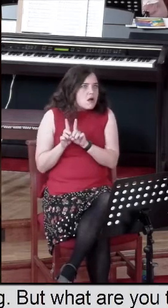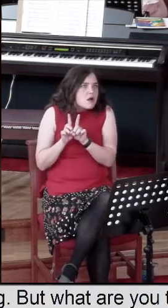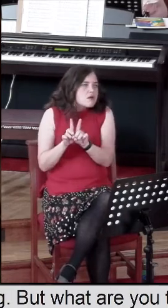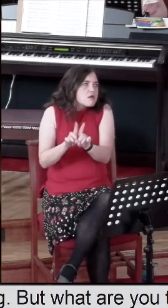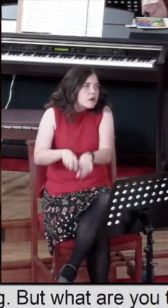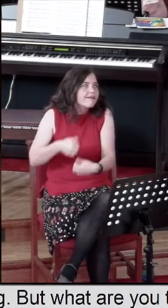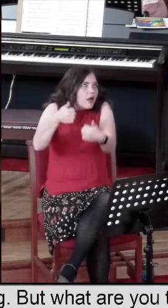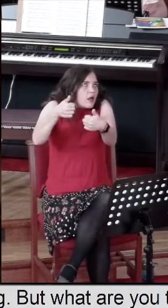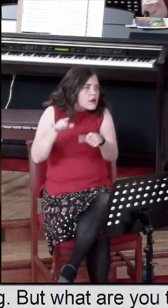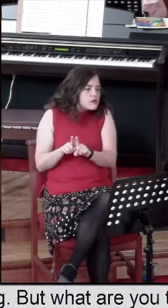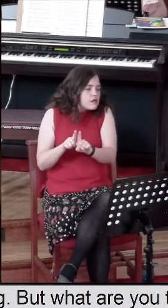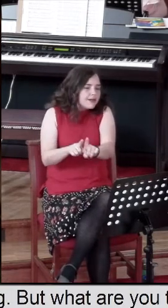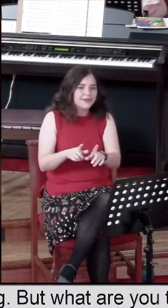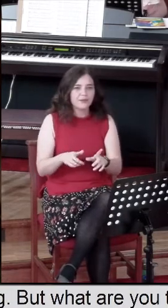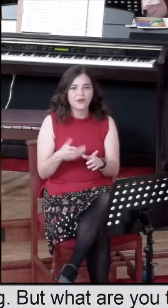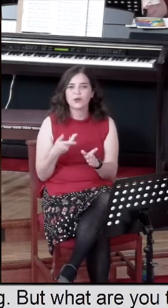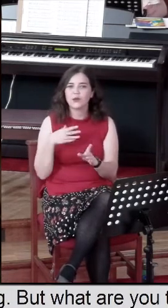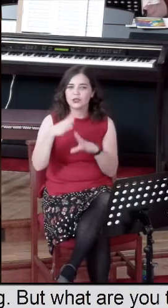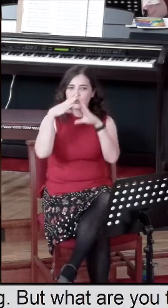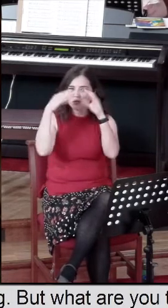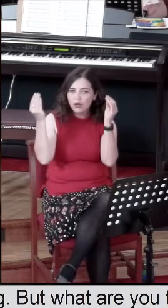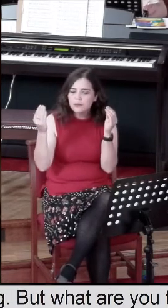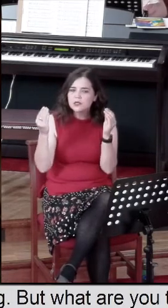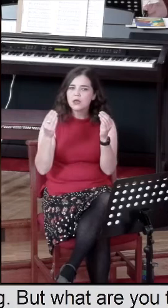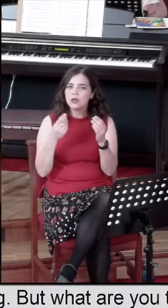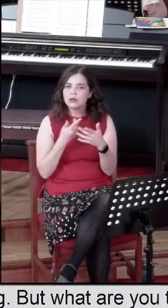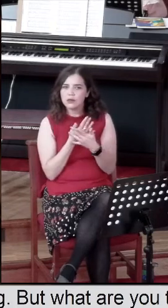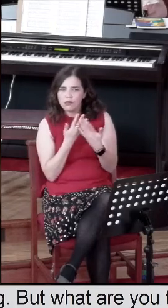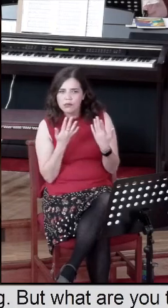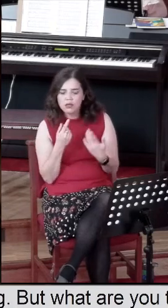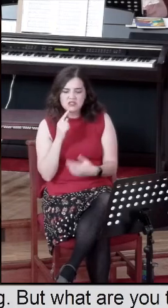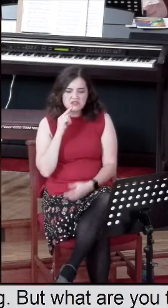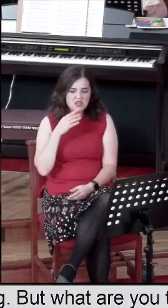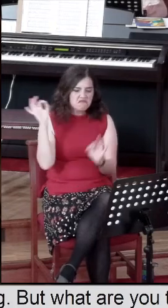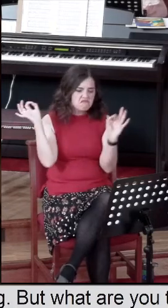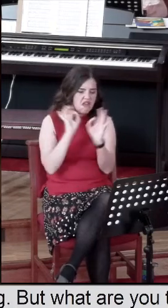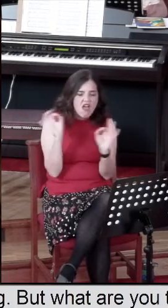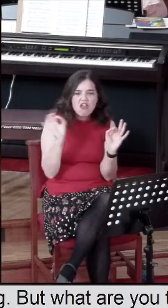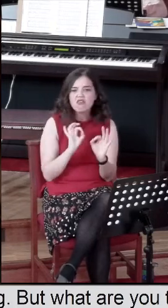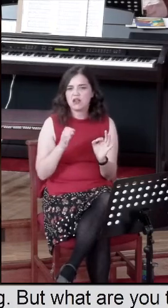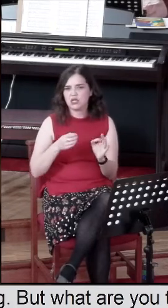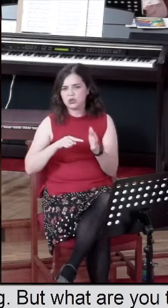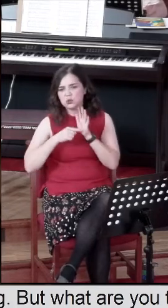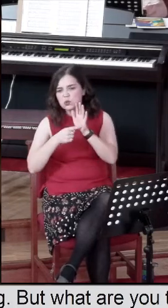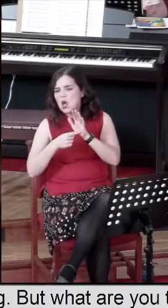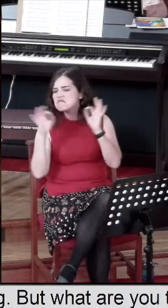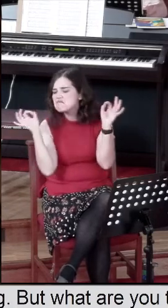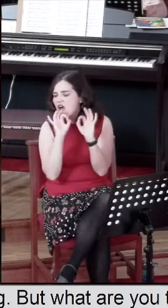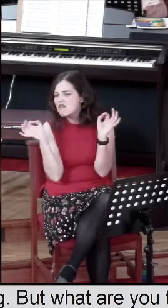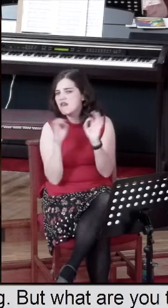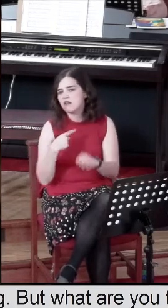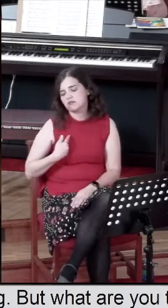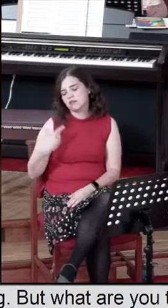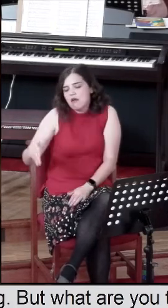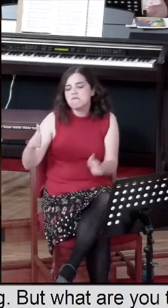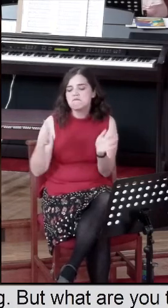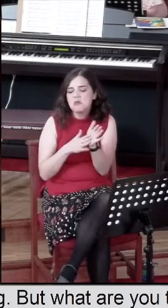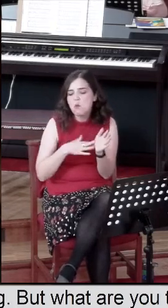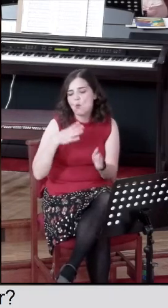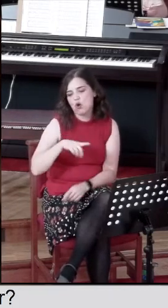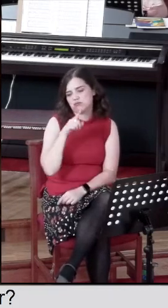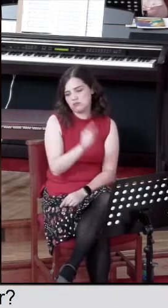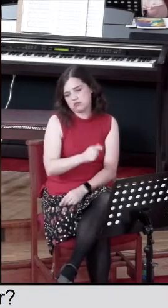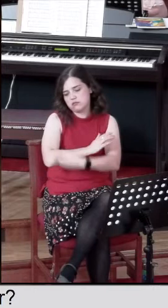trip. And she goes to the shops, and there's all sorts of things. There's no sweeties there. There's no toys. It's just things your mum or granny